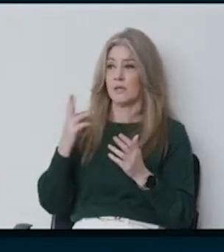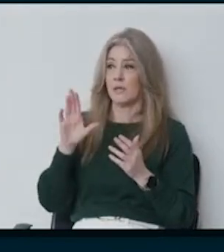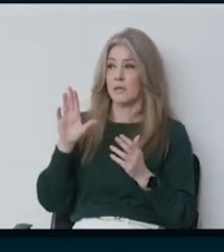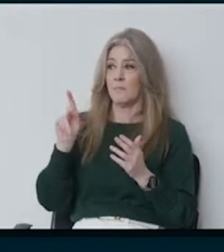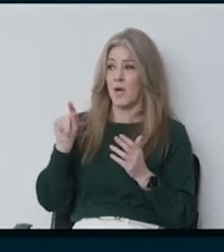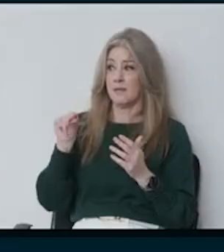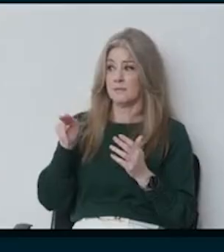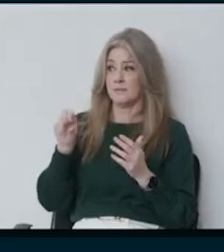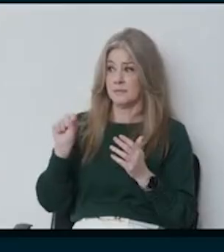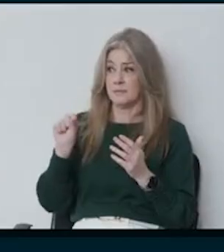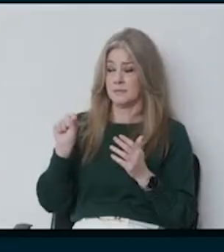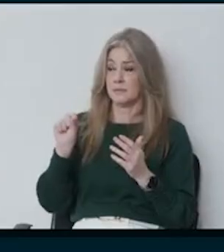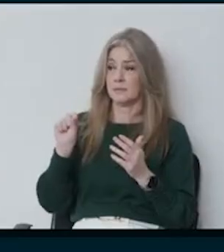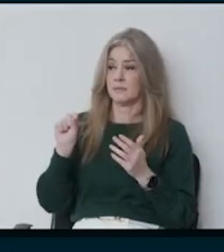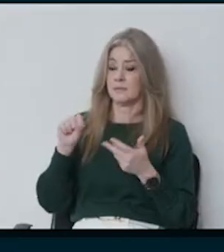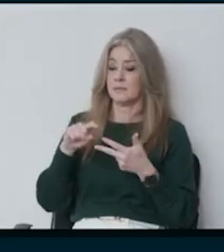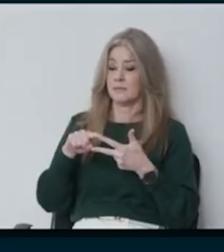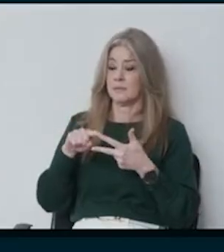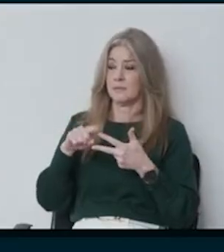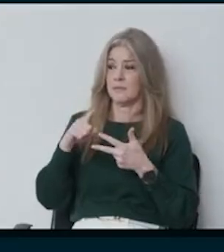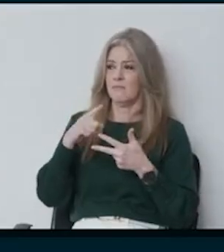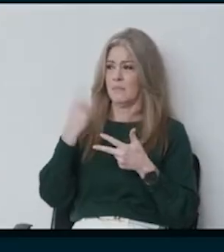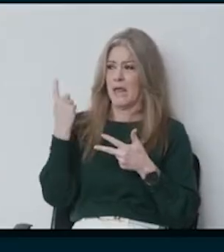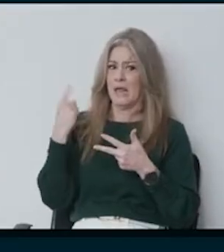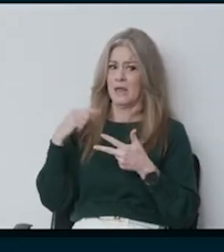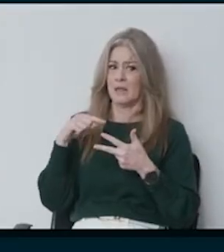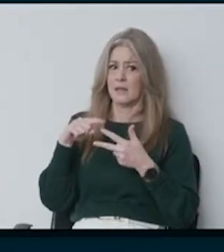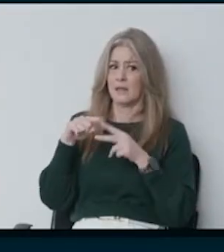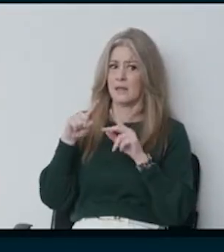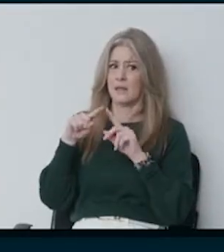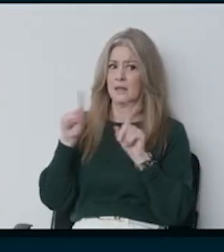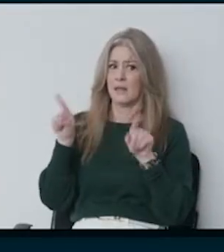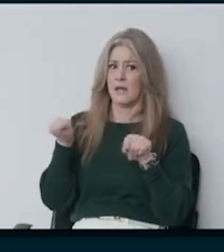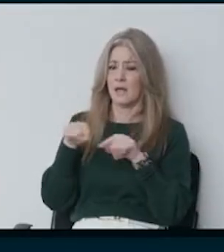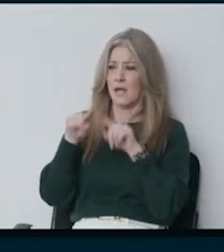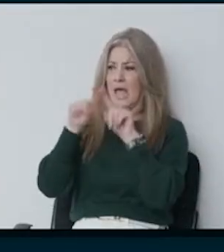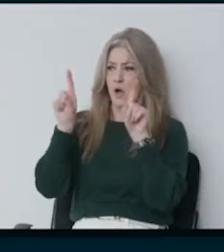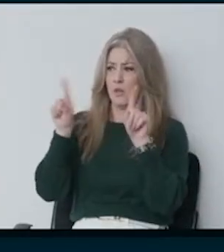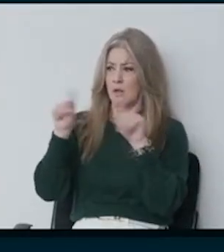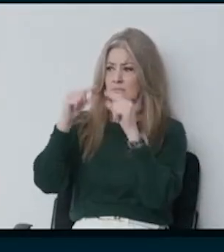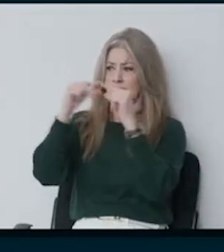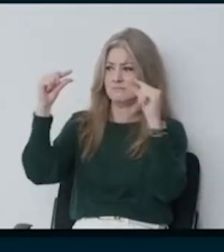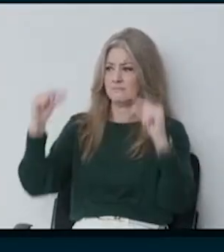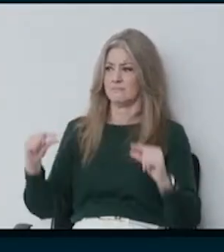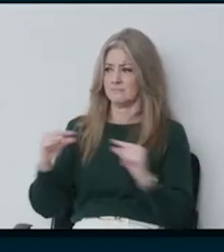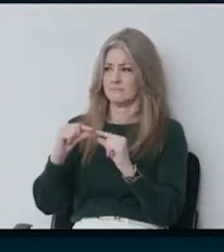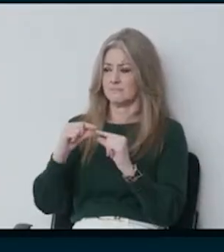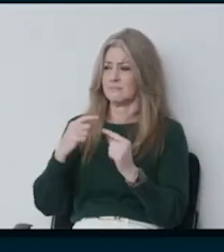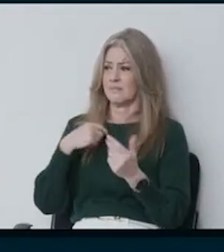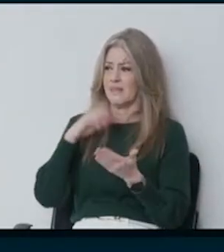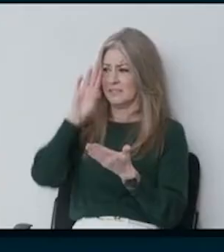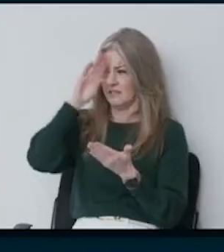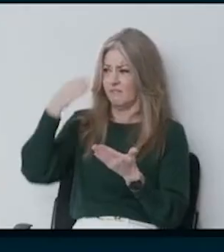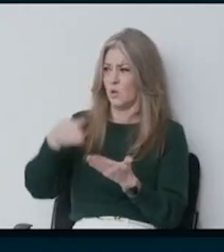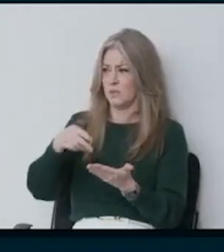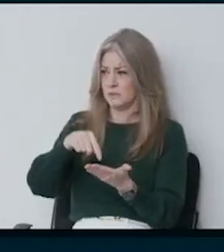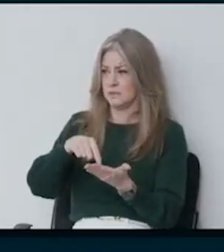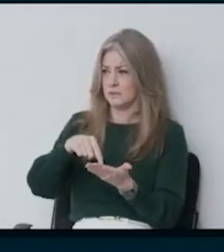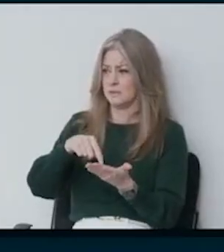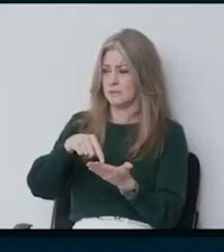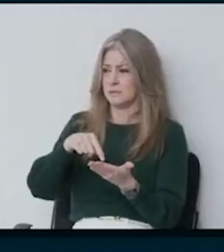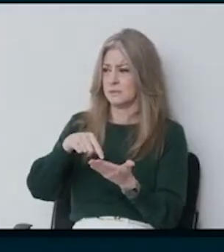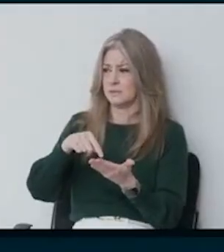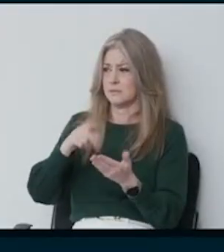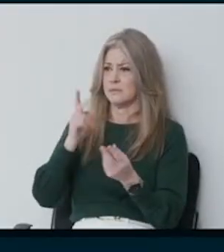And that second button has a black outline. And it's real easy to tell that that's the button that has focus, right? Very easy to tell that the